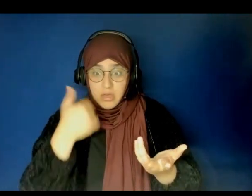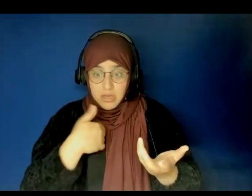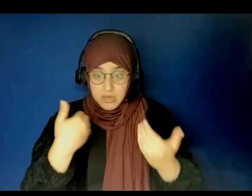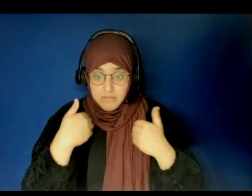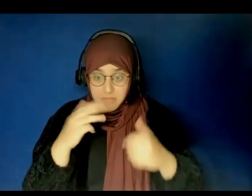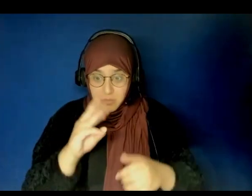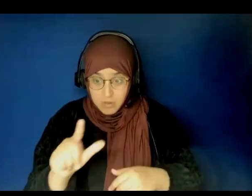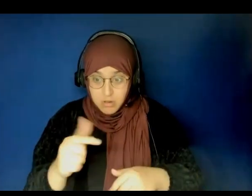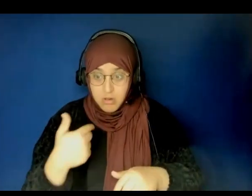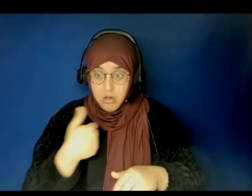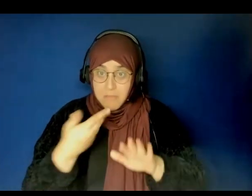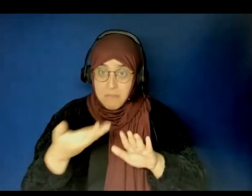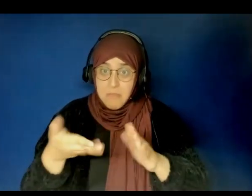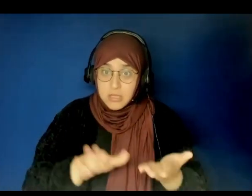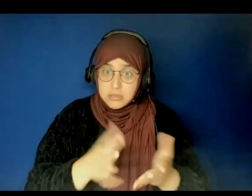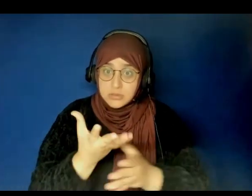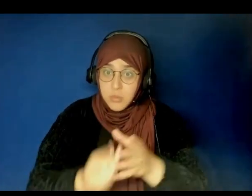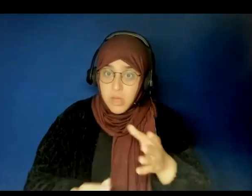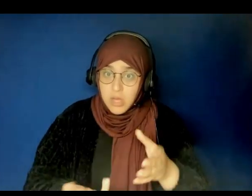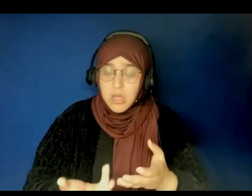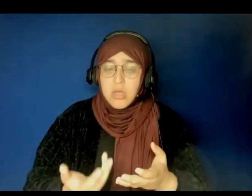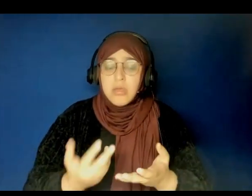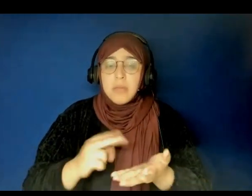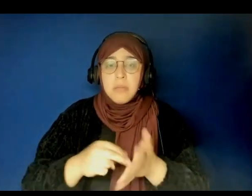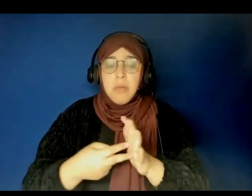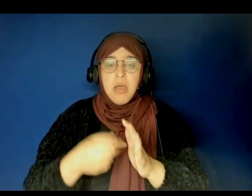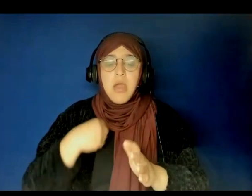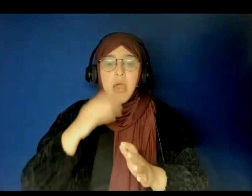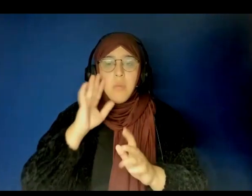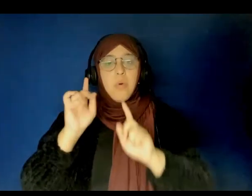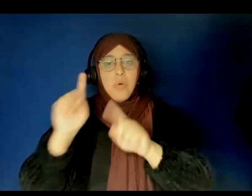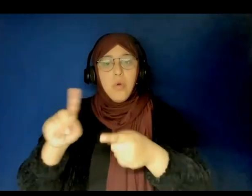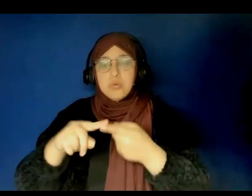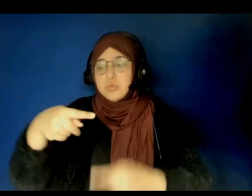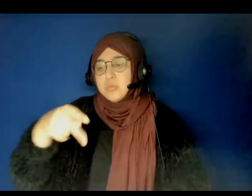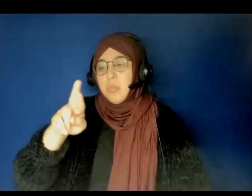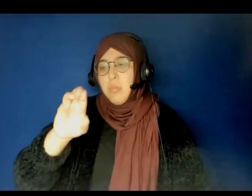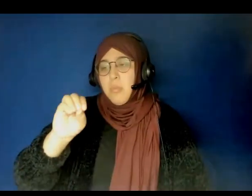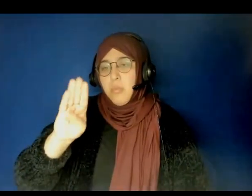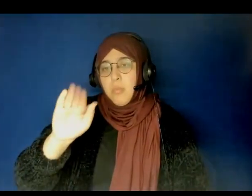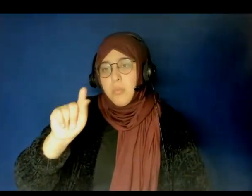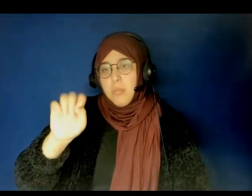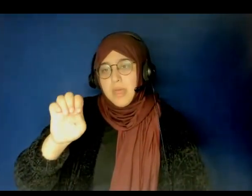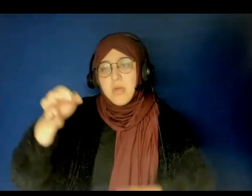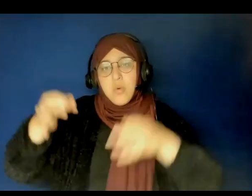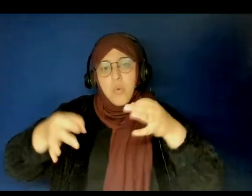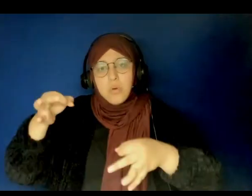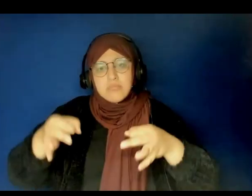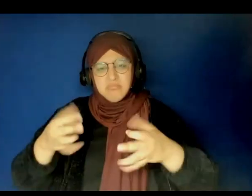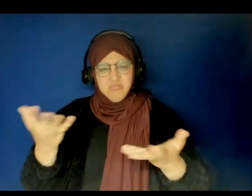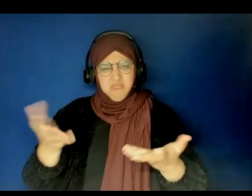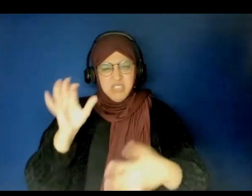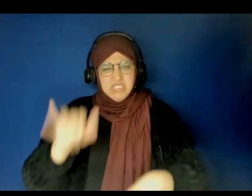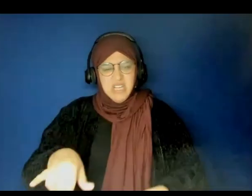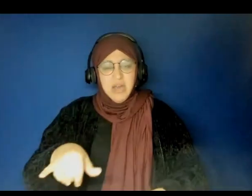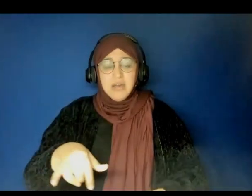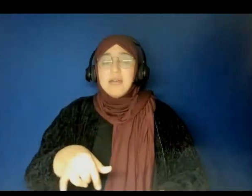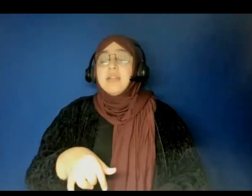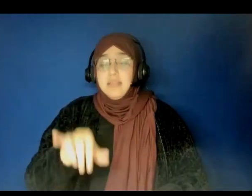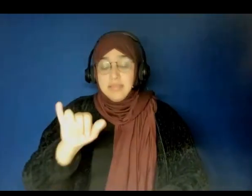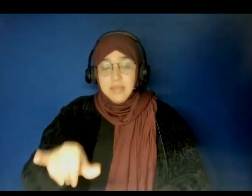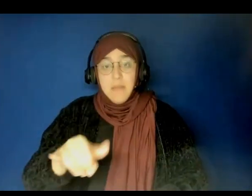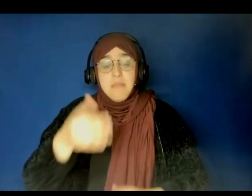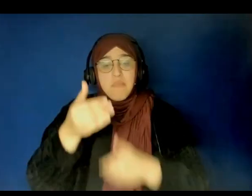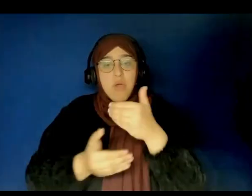pass away, I'm going to go to a probate court. Well, what is a probate court? Probate is the process where a